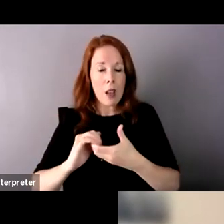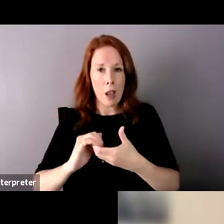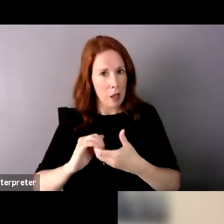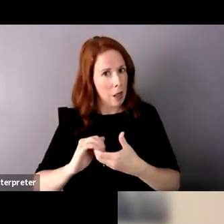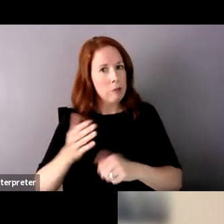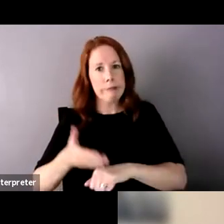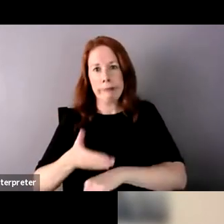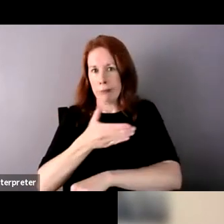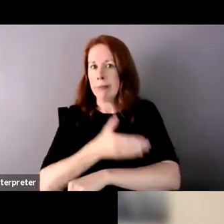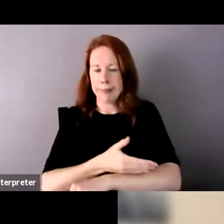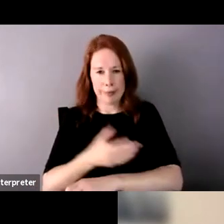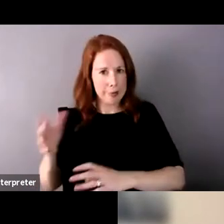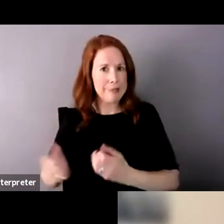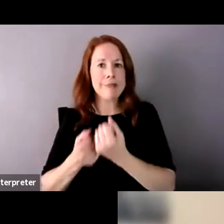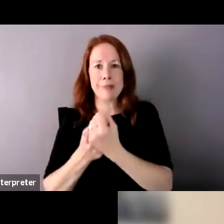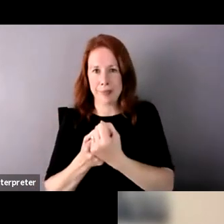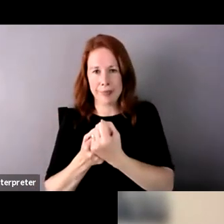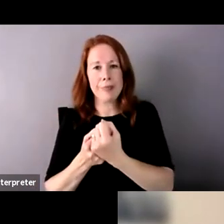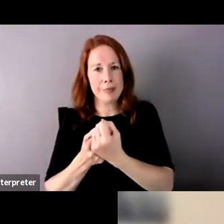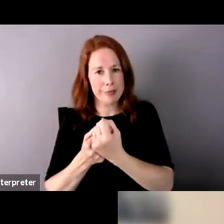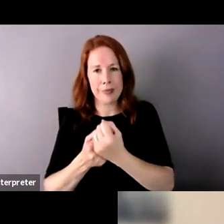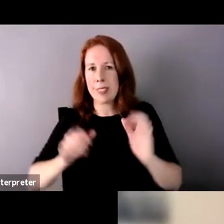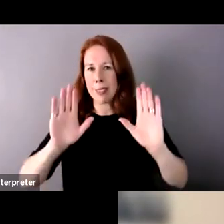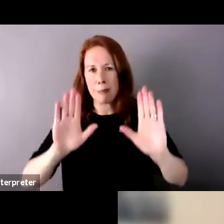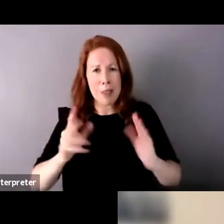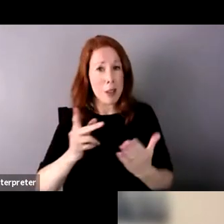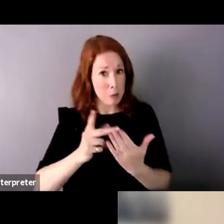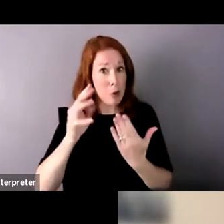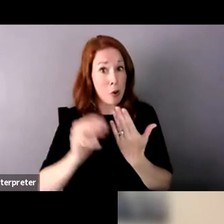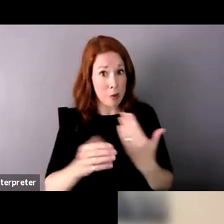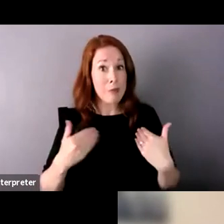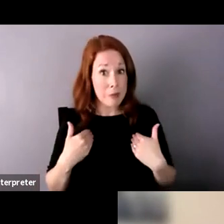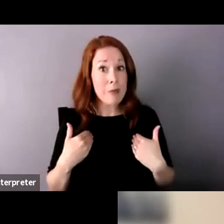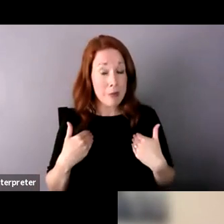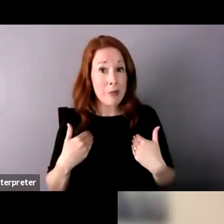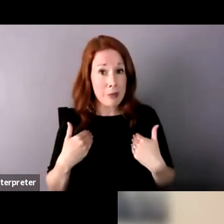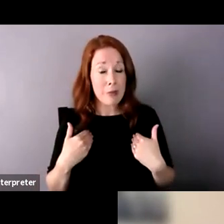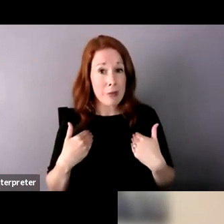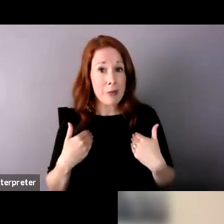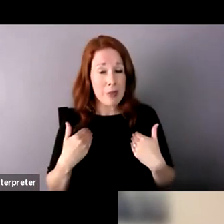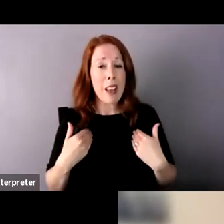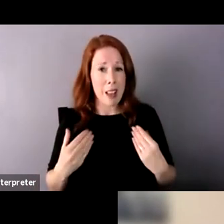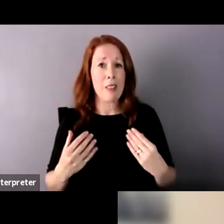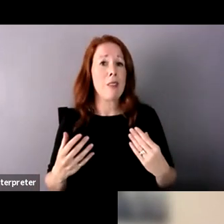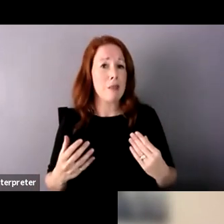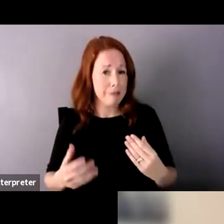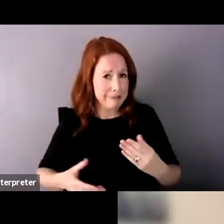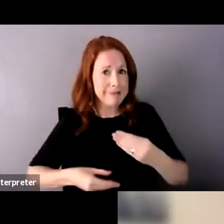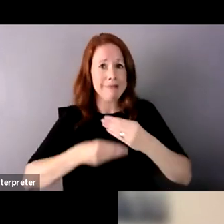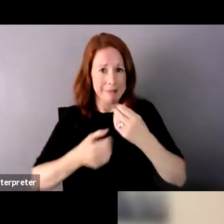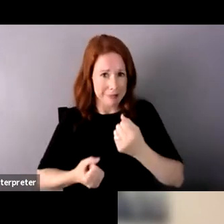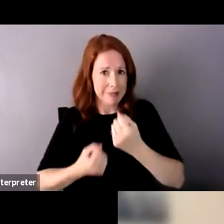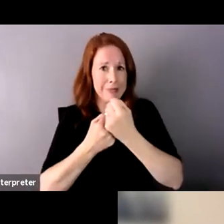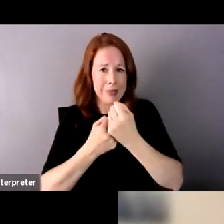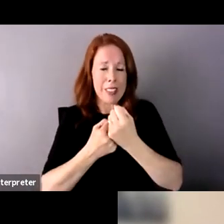and real support that is out there. So there are programs that are available. There is additional supports, but we